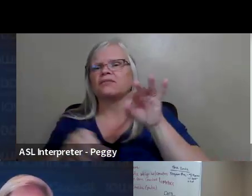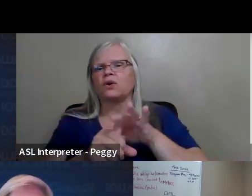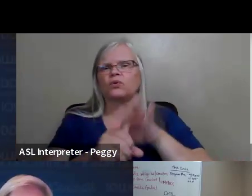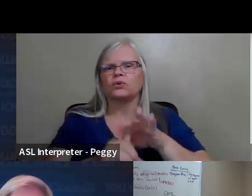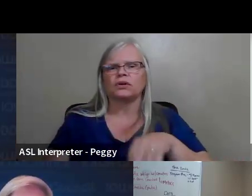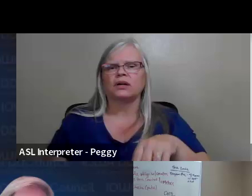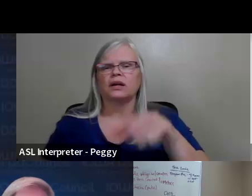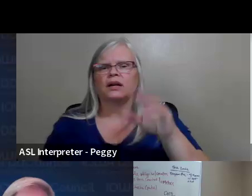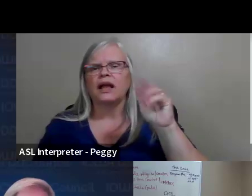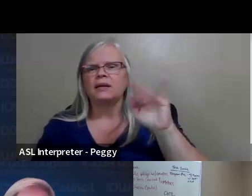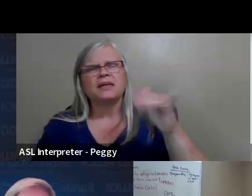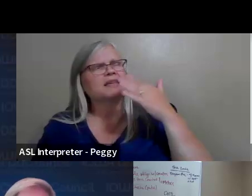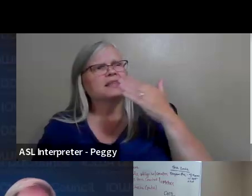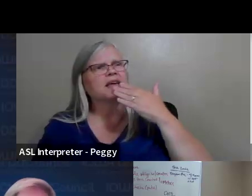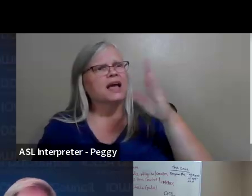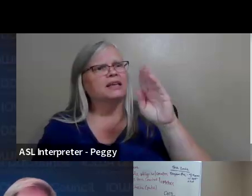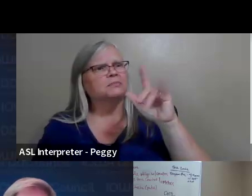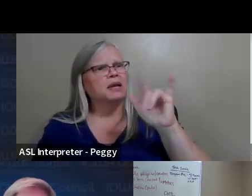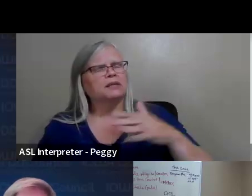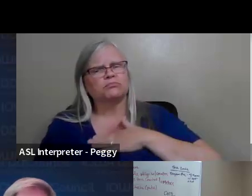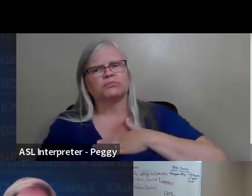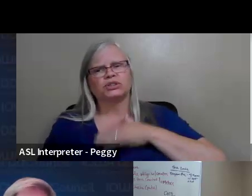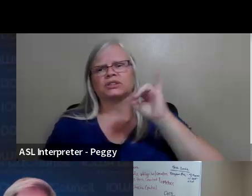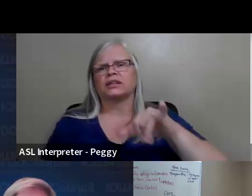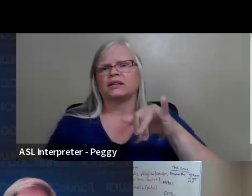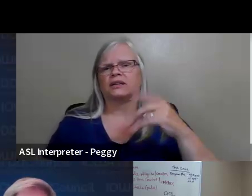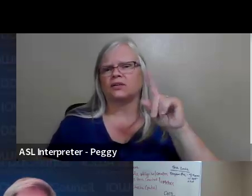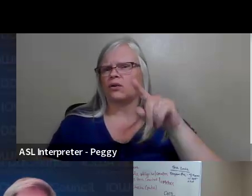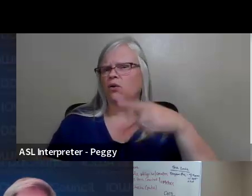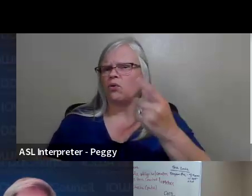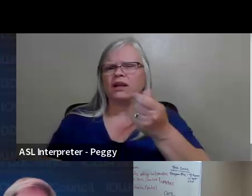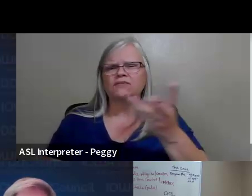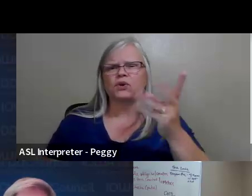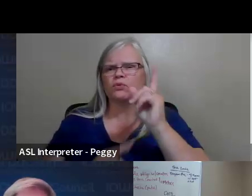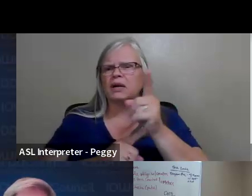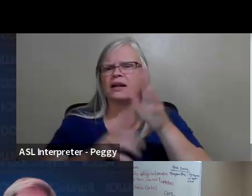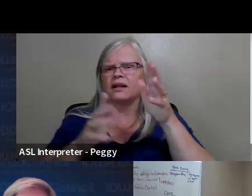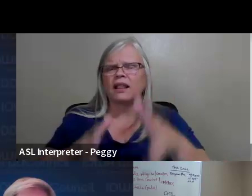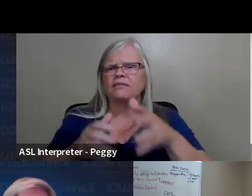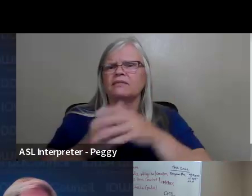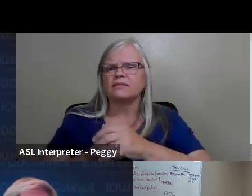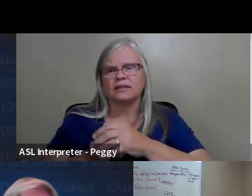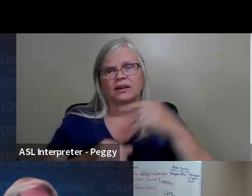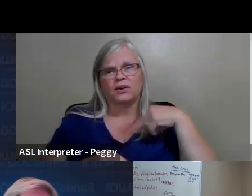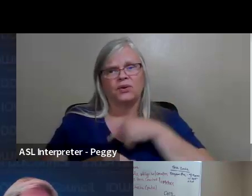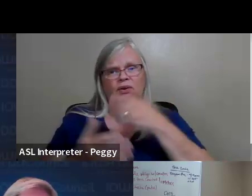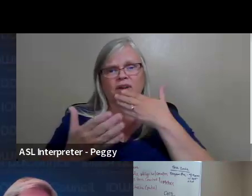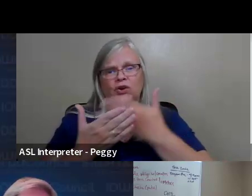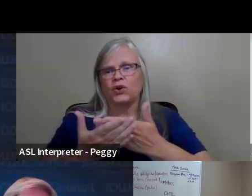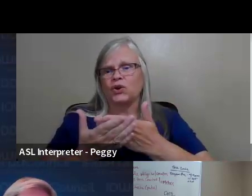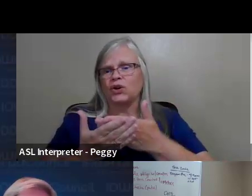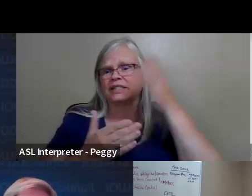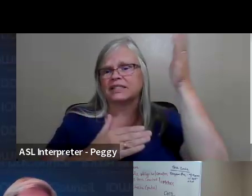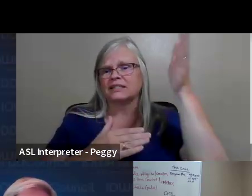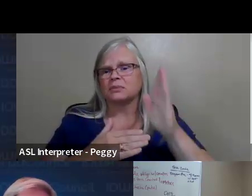Thanks, Bailey. Really appreciate that. I know we only have a couple minutes left. We had such good